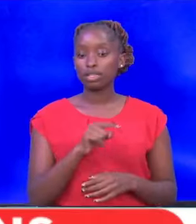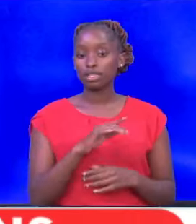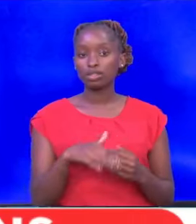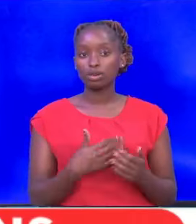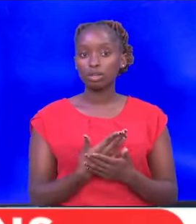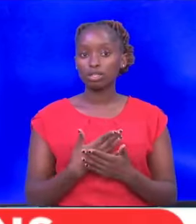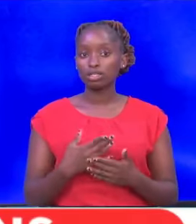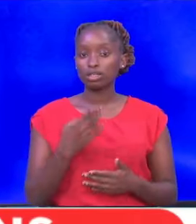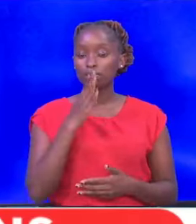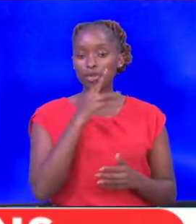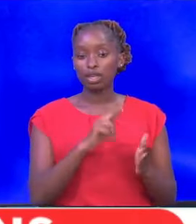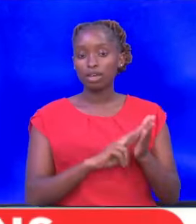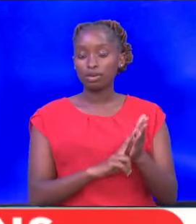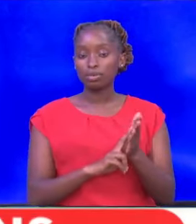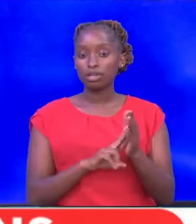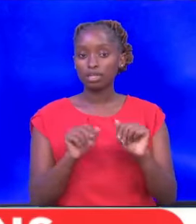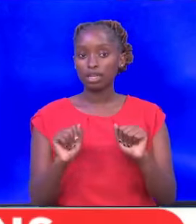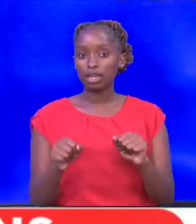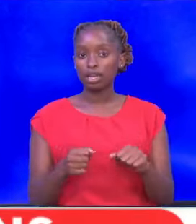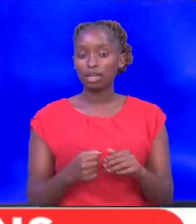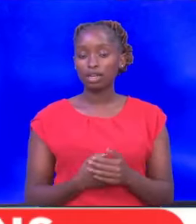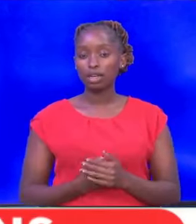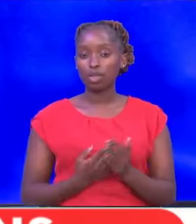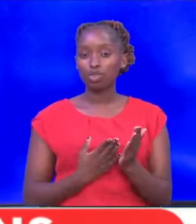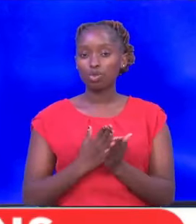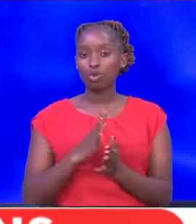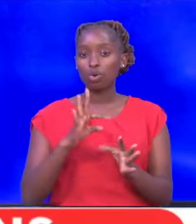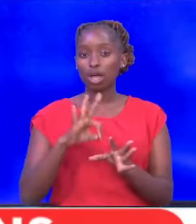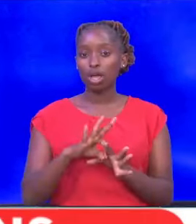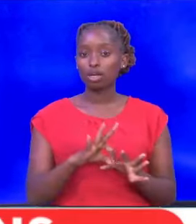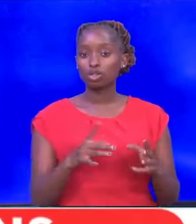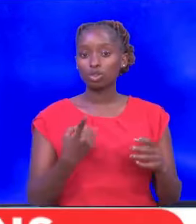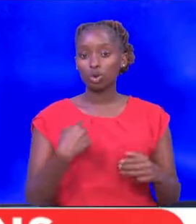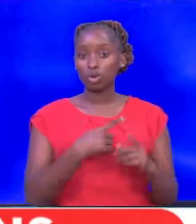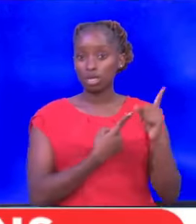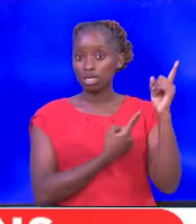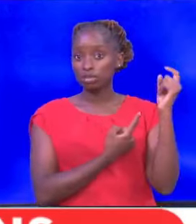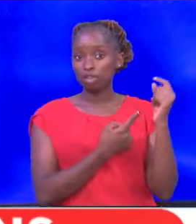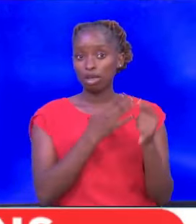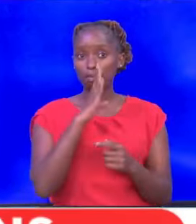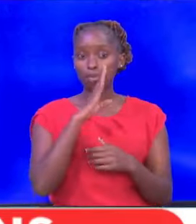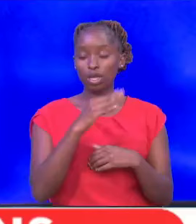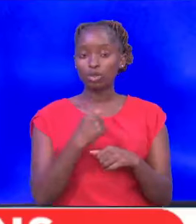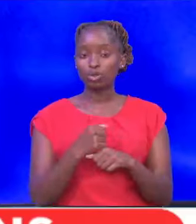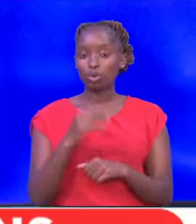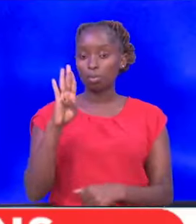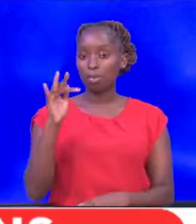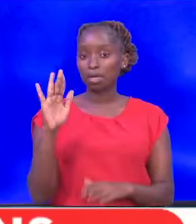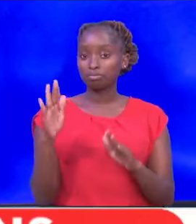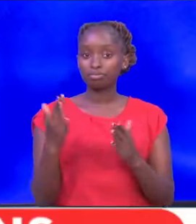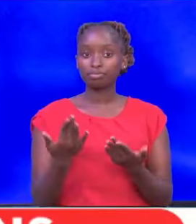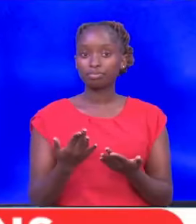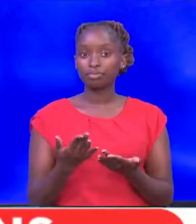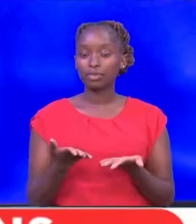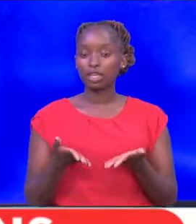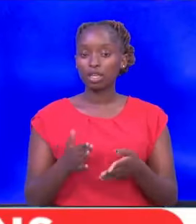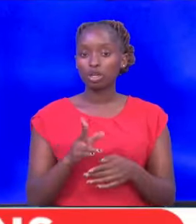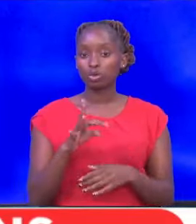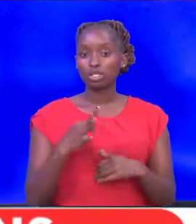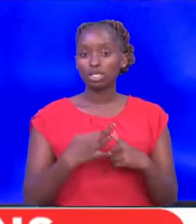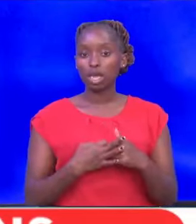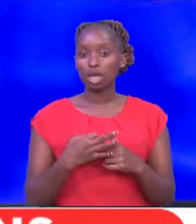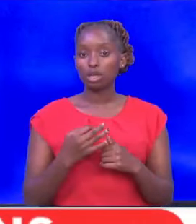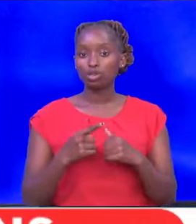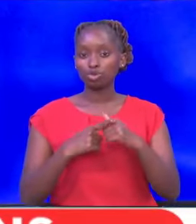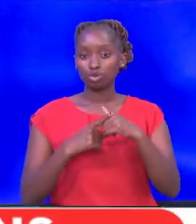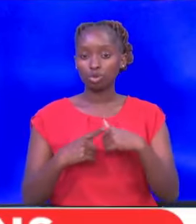is represented through the election that we expect to be done by here on the 28th of June.